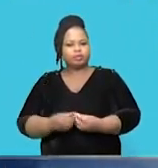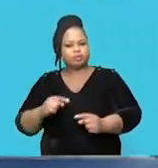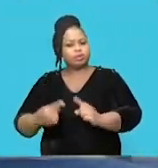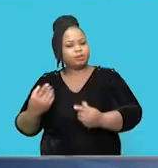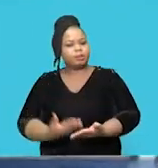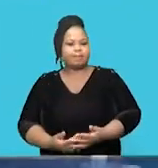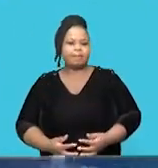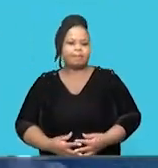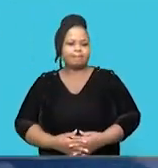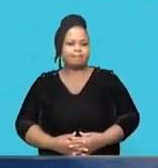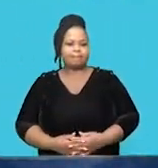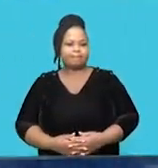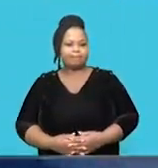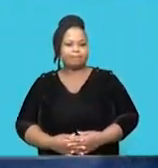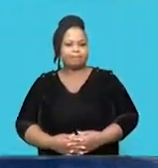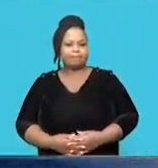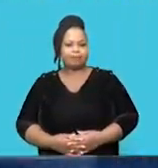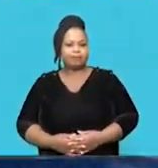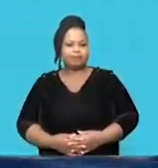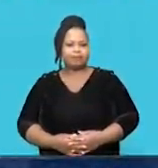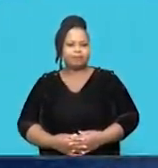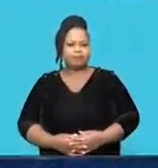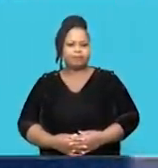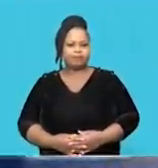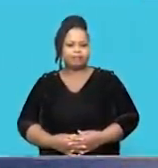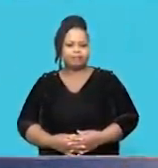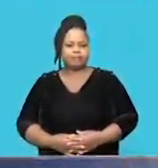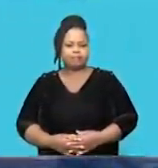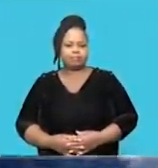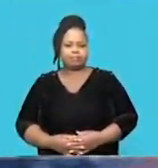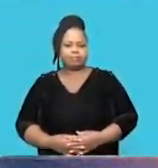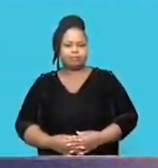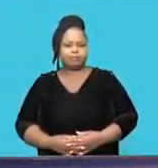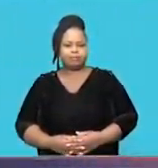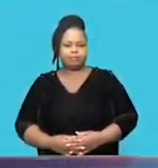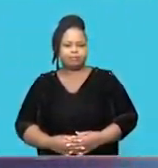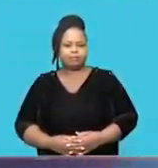Kwiindaba zeSoweto TV ndingunomzabalazo Mduka eJabavu.